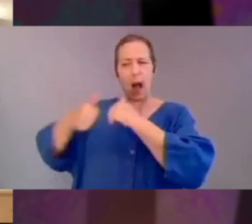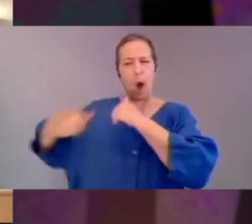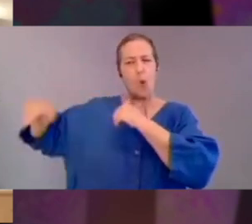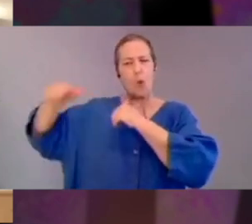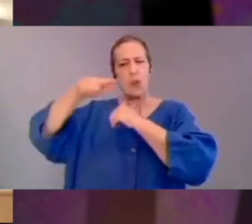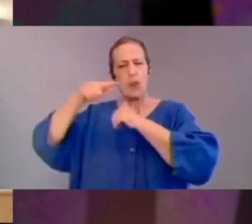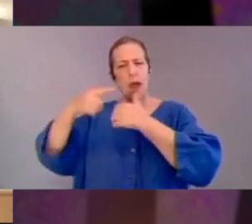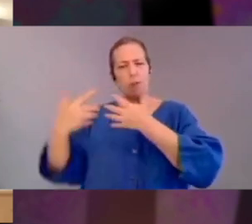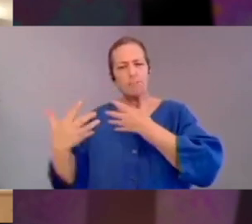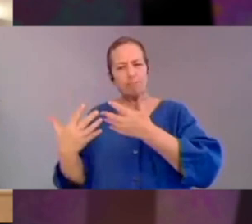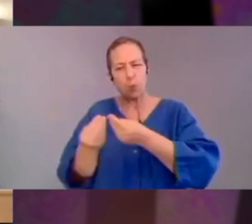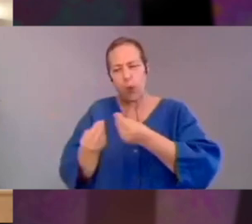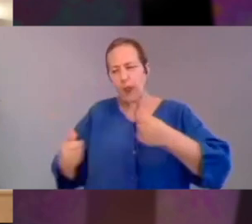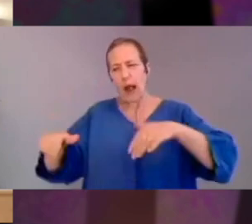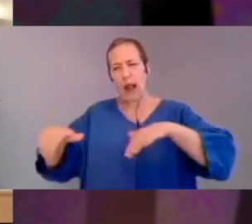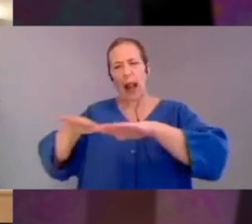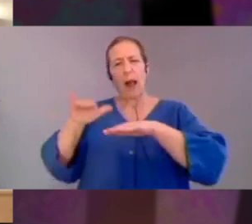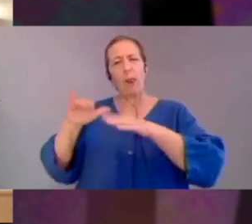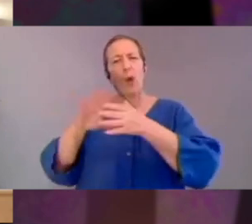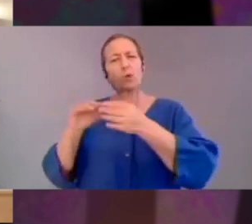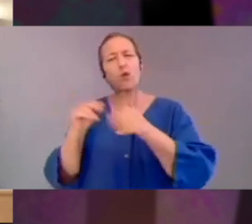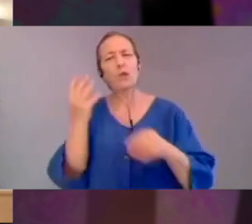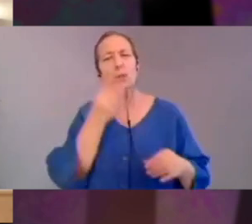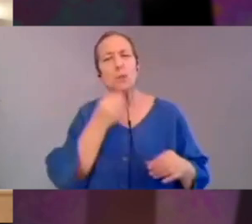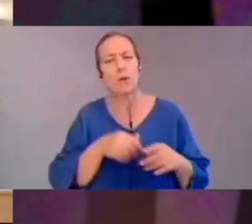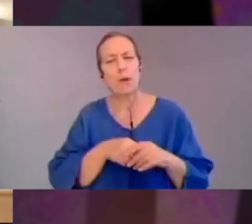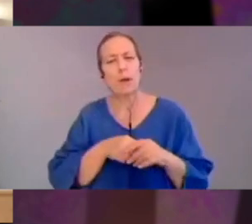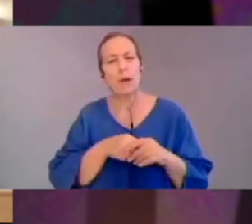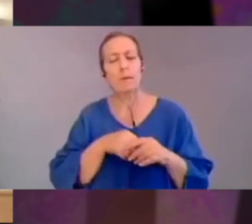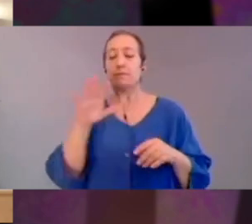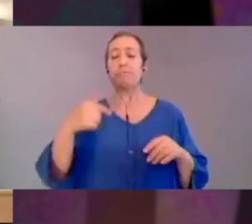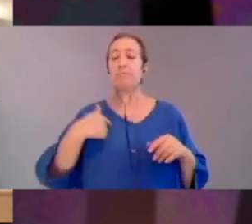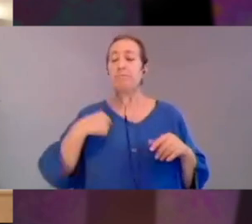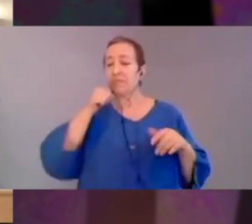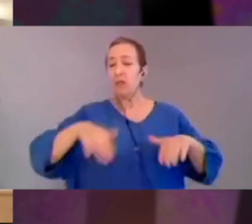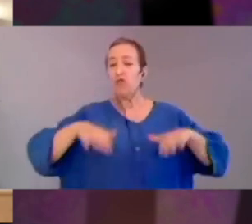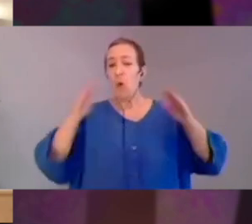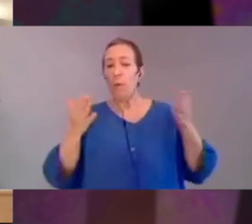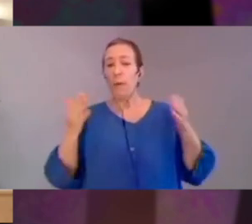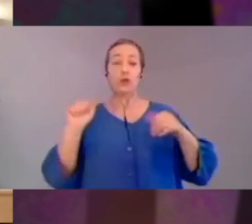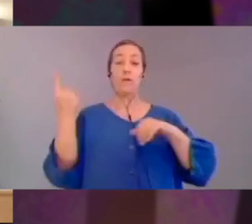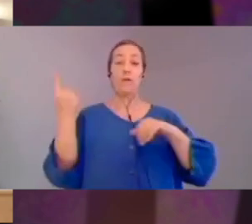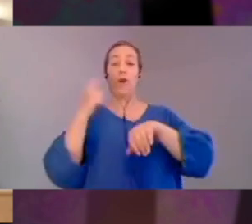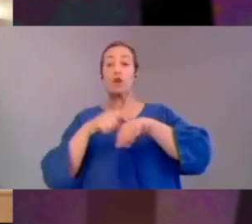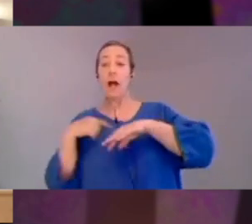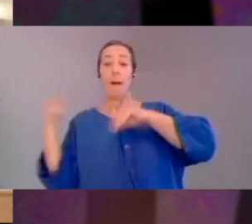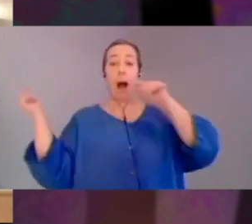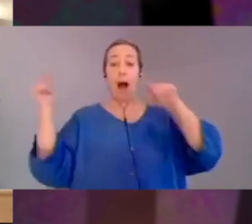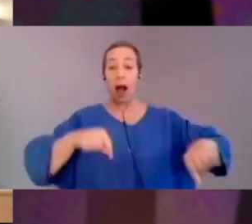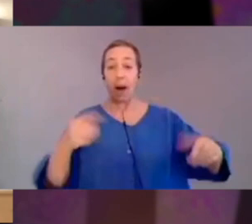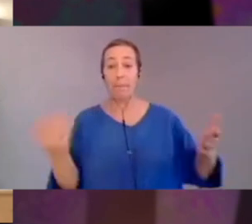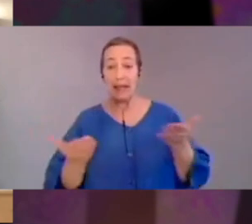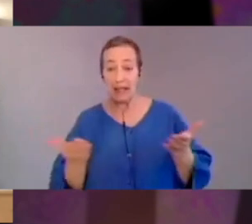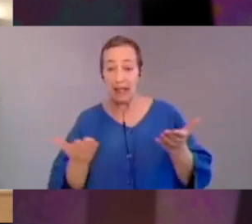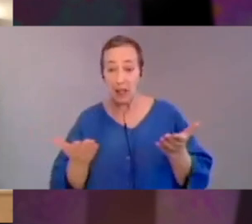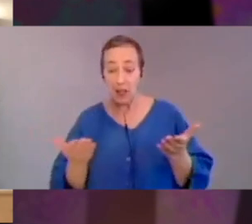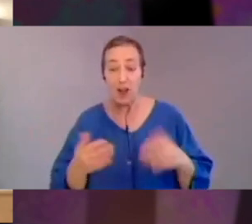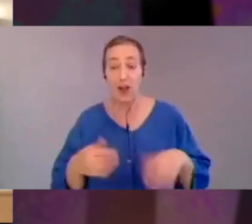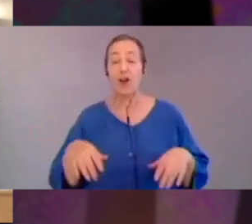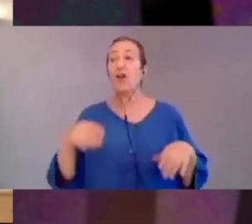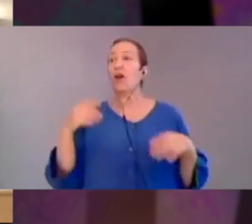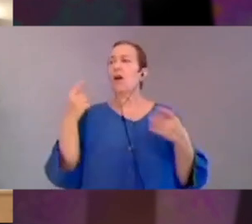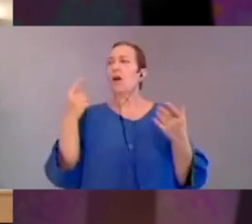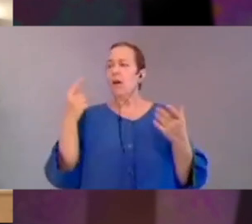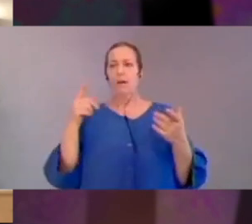because I didn't grow up here, the amount of people that could tell me stories about my grandparents or about my uncles and aunties